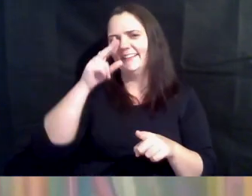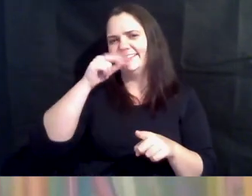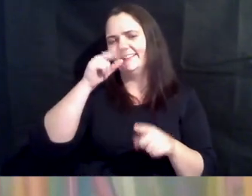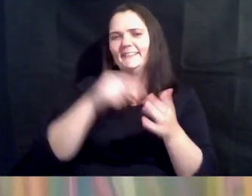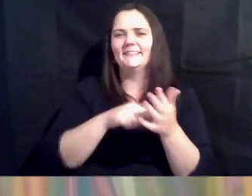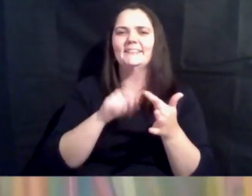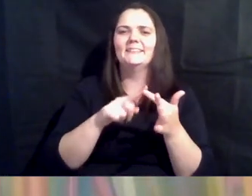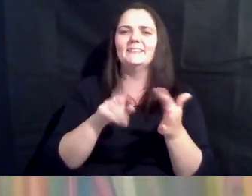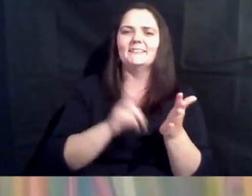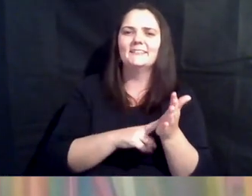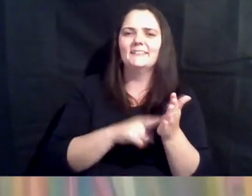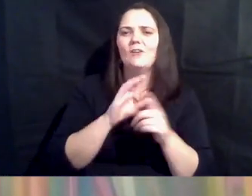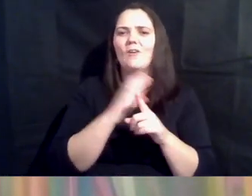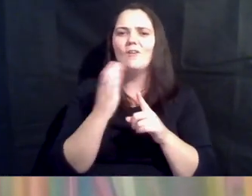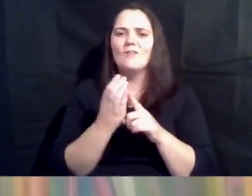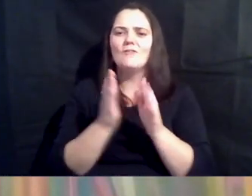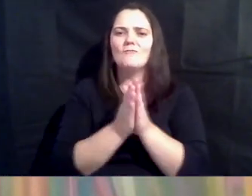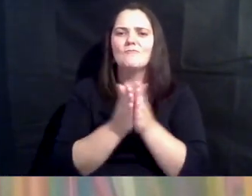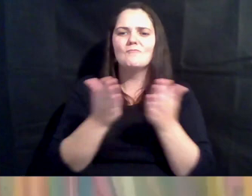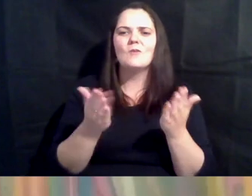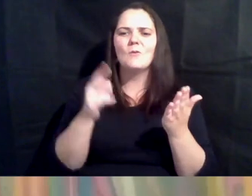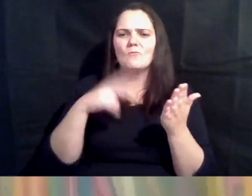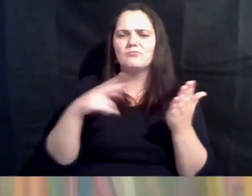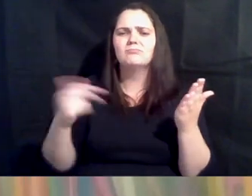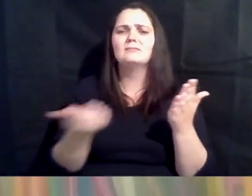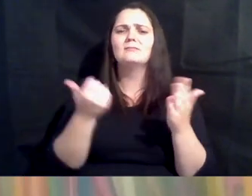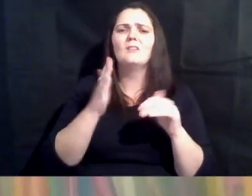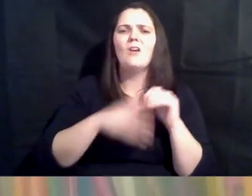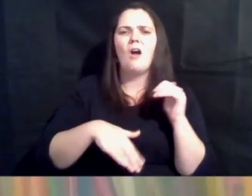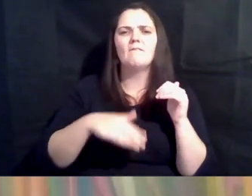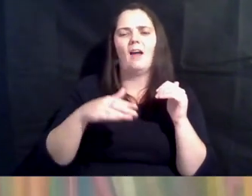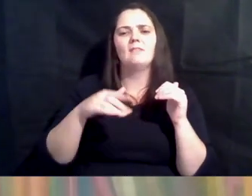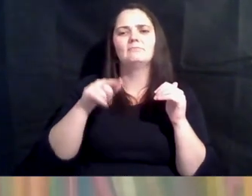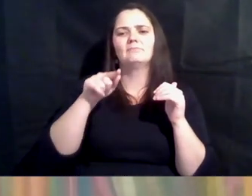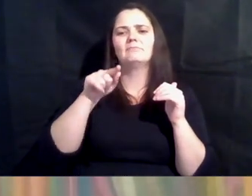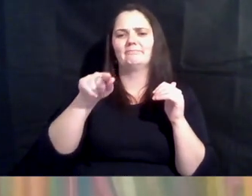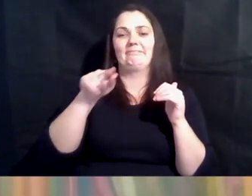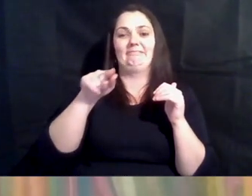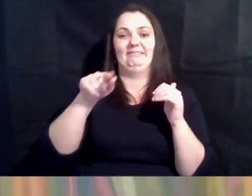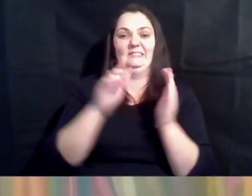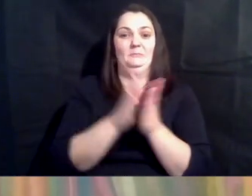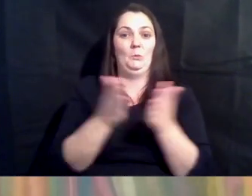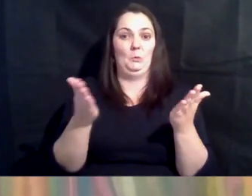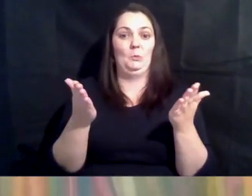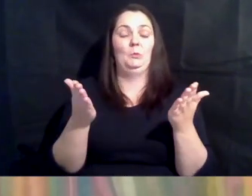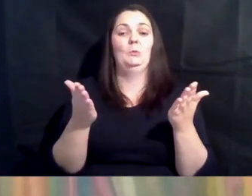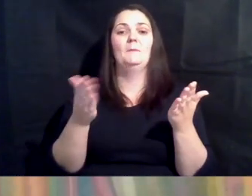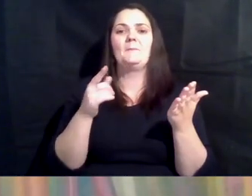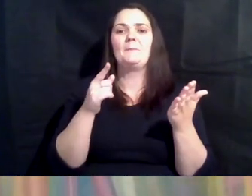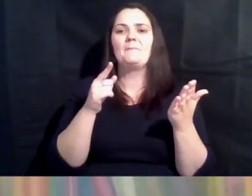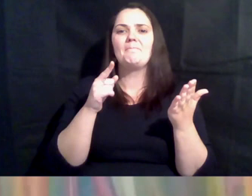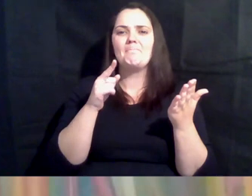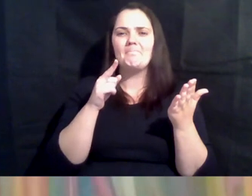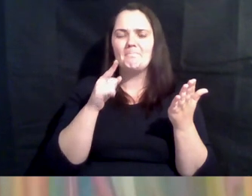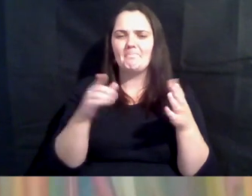and reading lots of articles about the teenage experience. Rookie is a really great resource. And they're